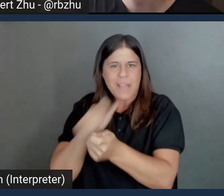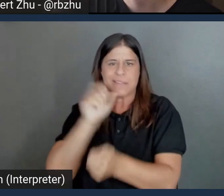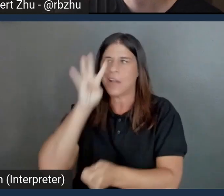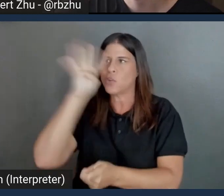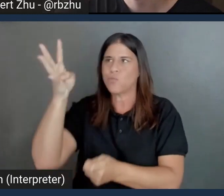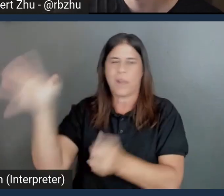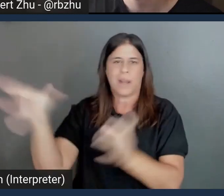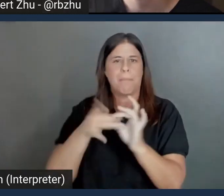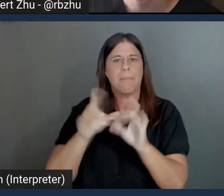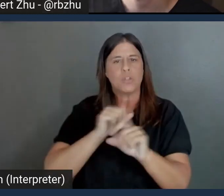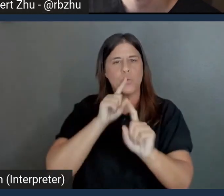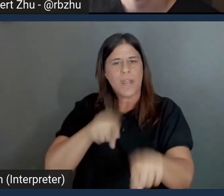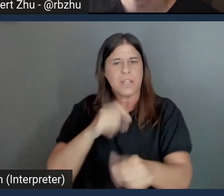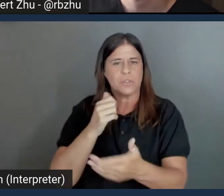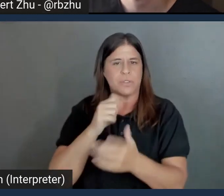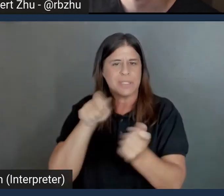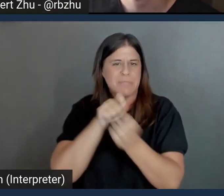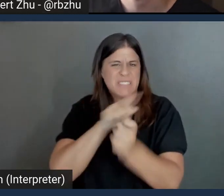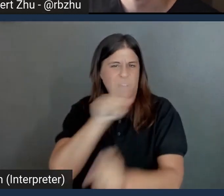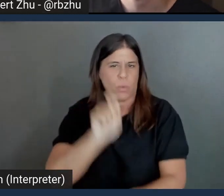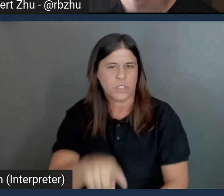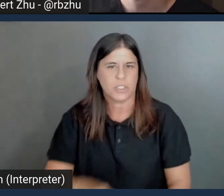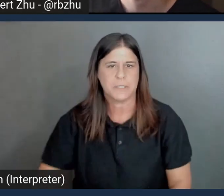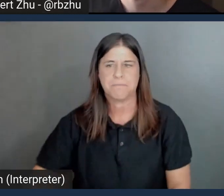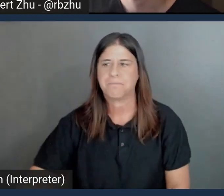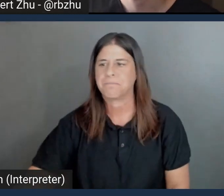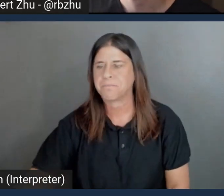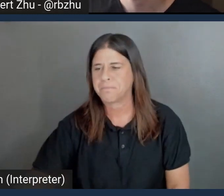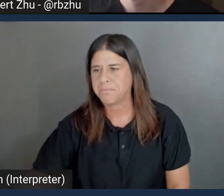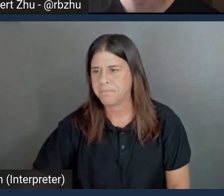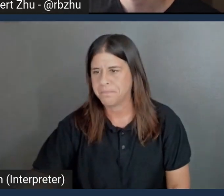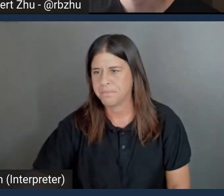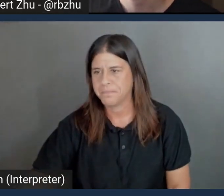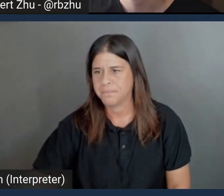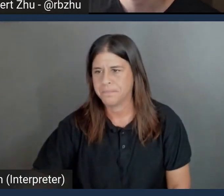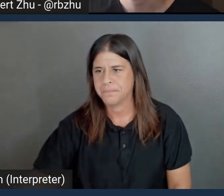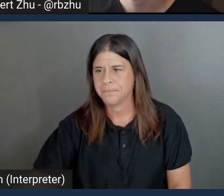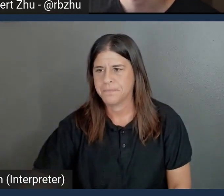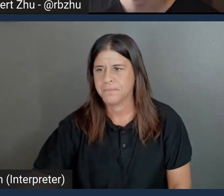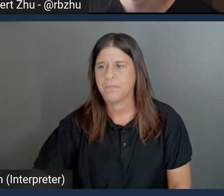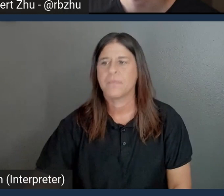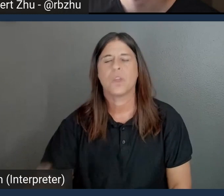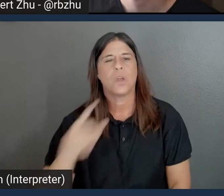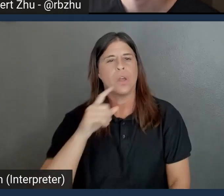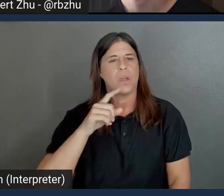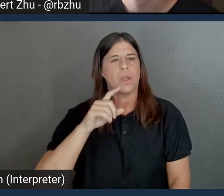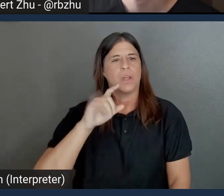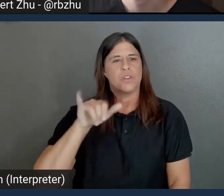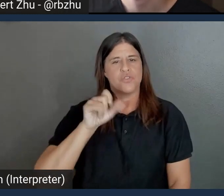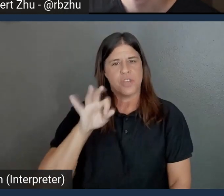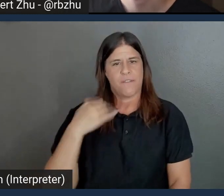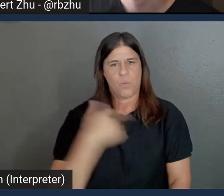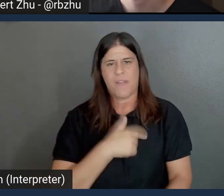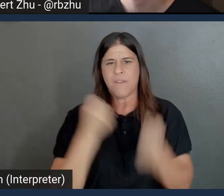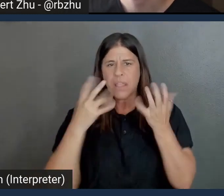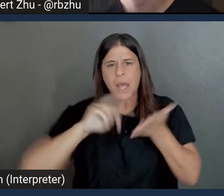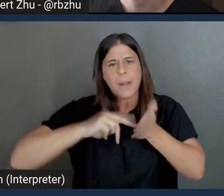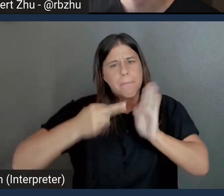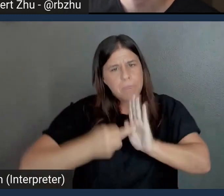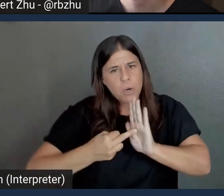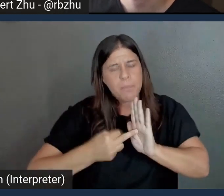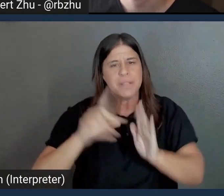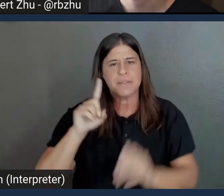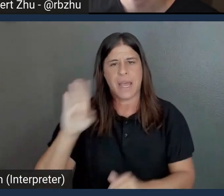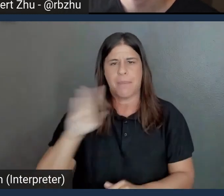of questions. So Dave, we have a lot of purpose-built databases at AWS. I'm actually